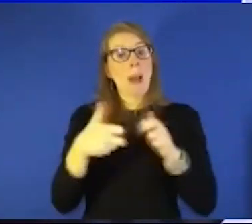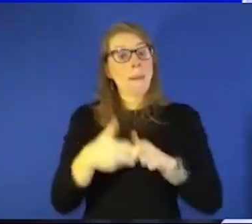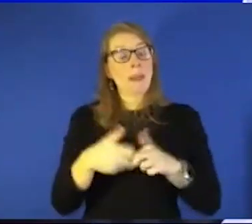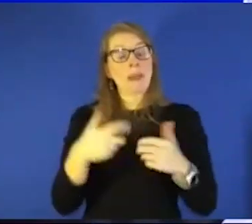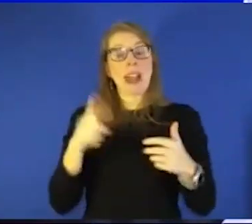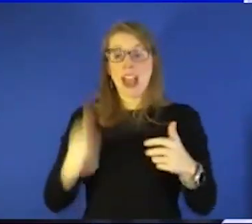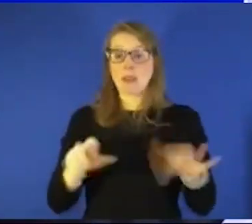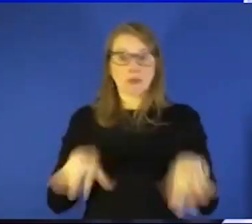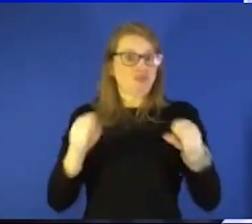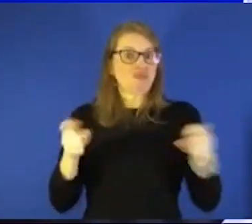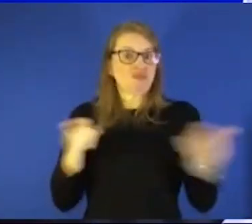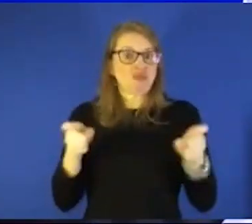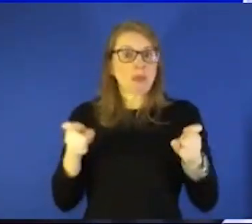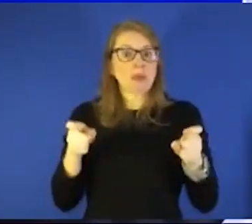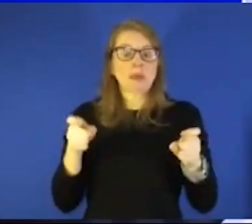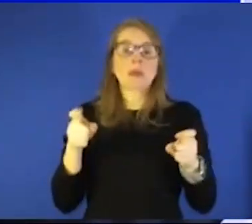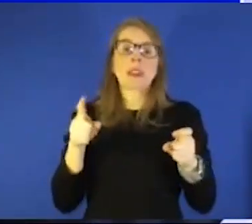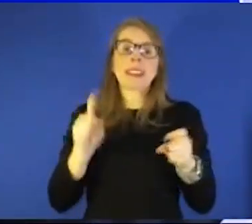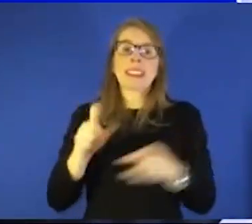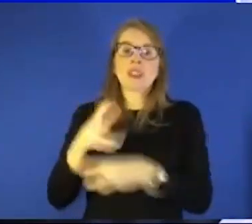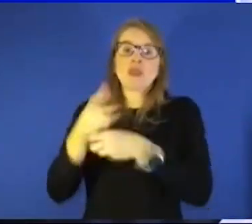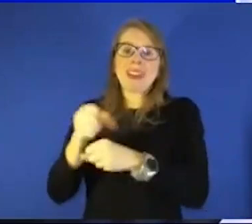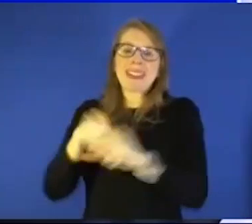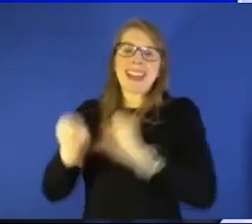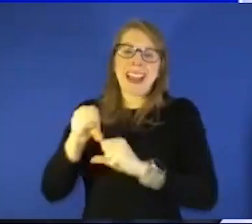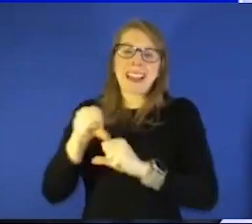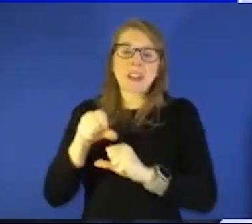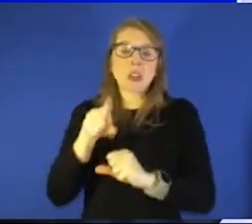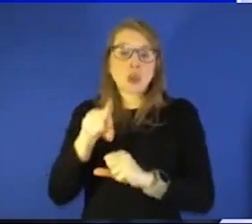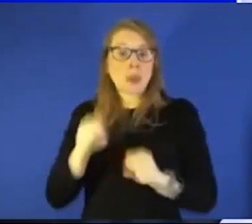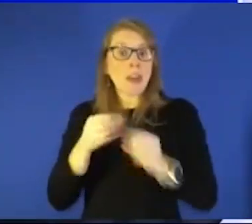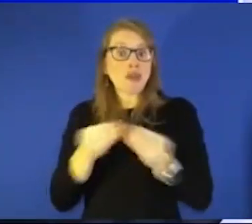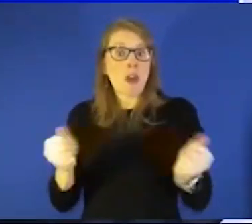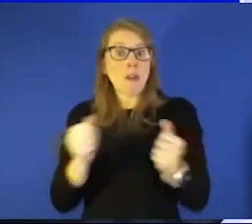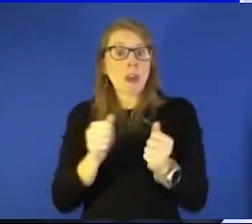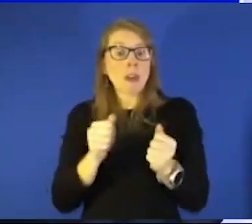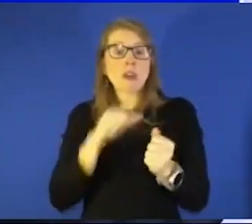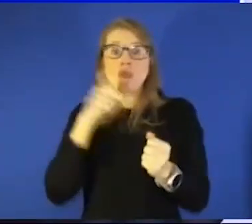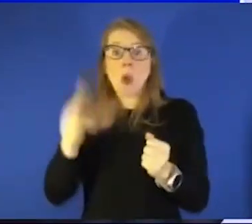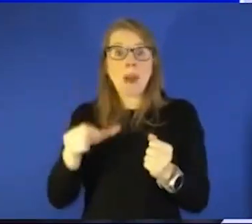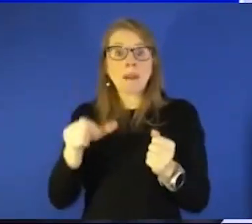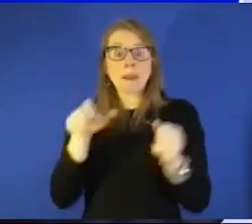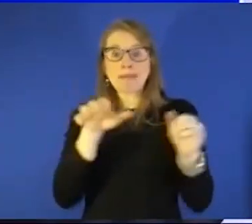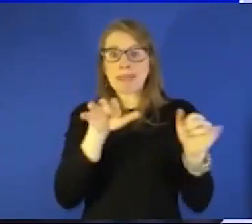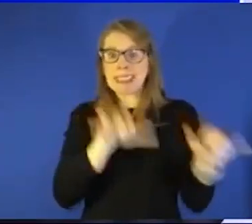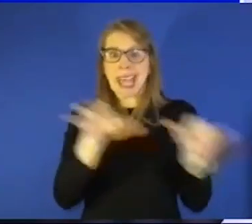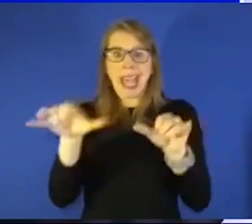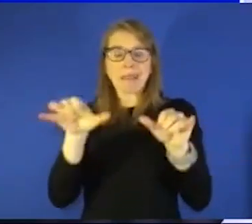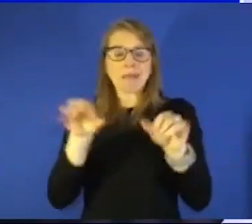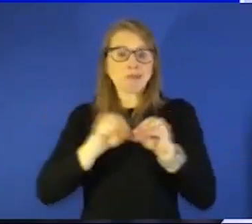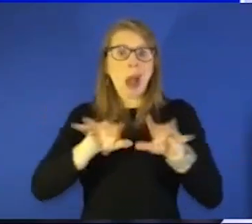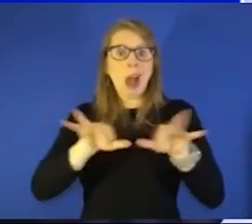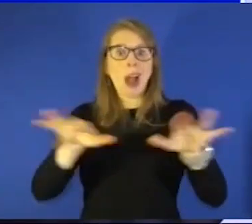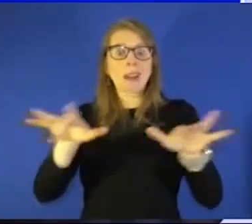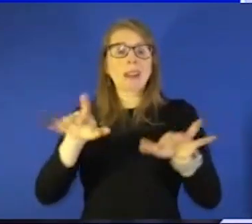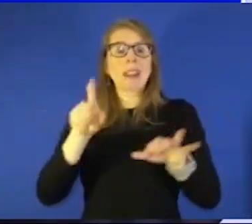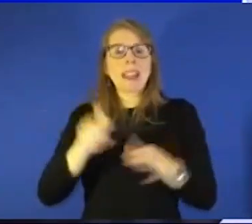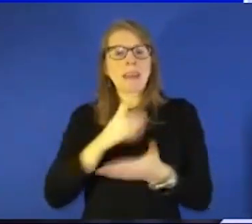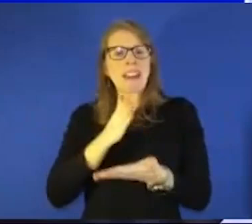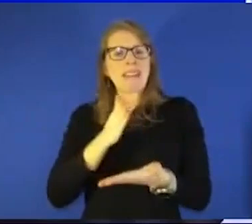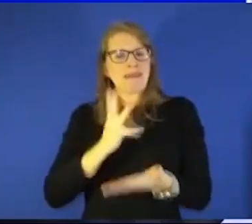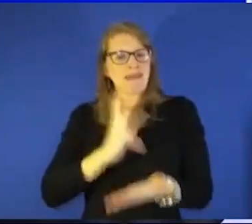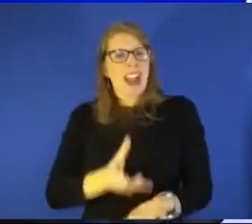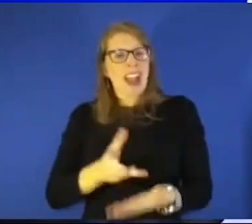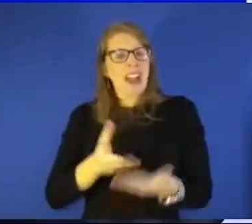do is just trust the science, and you can solve it. We don't have to be like this. We can be just fine through the holidays, but it's going to take